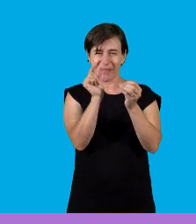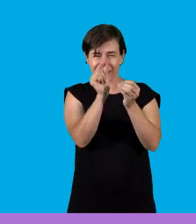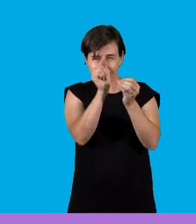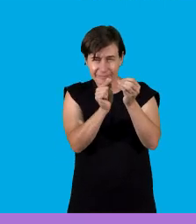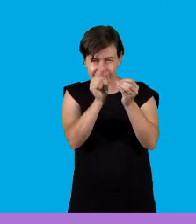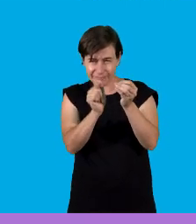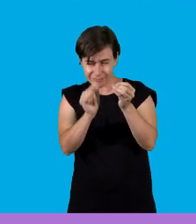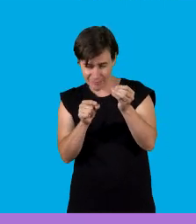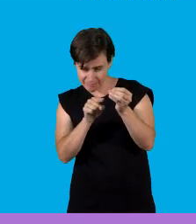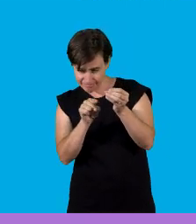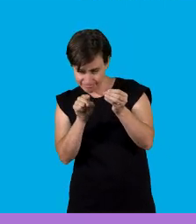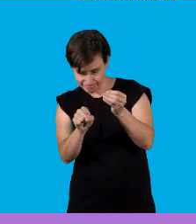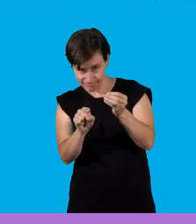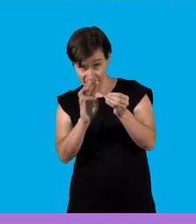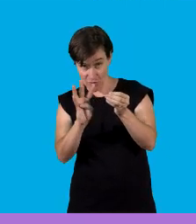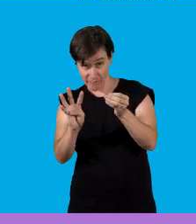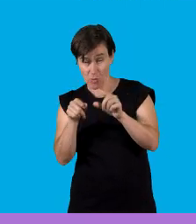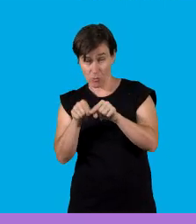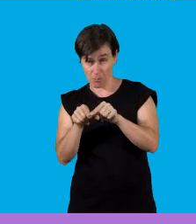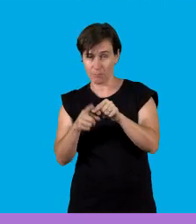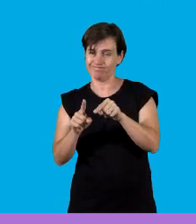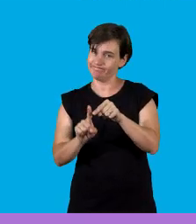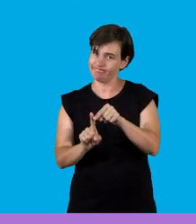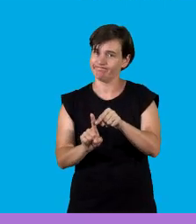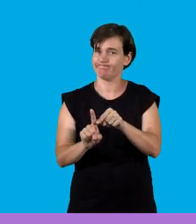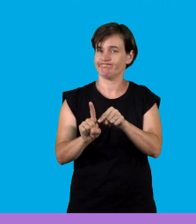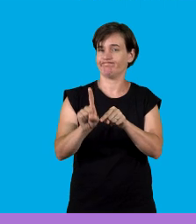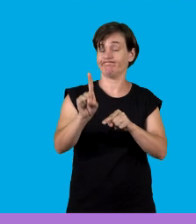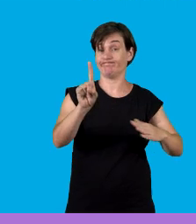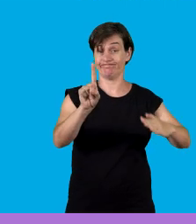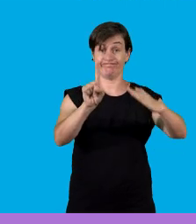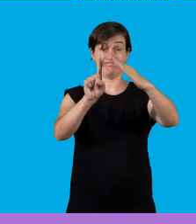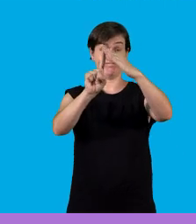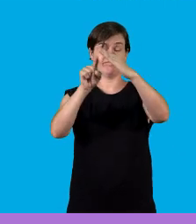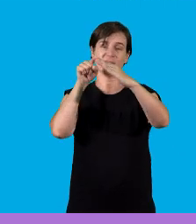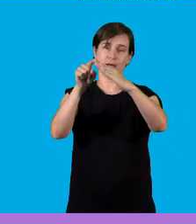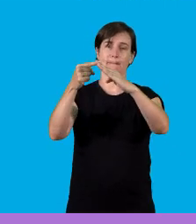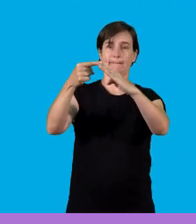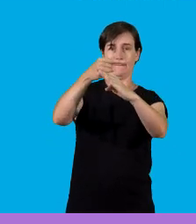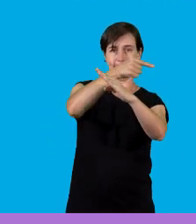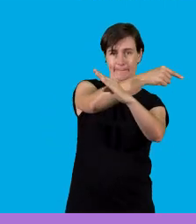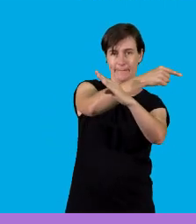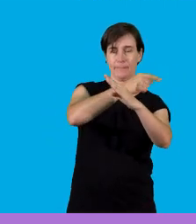there. So 42, 44 is here, and it's US dollars, right? I'll move all the way up.